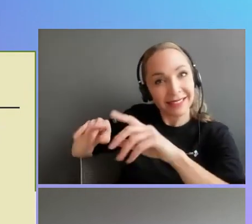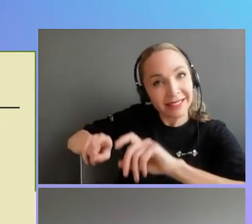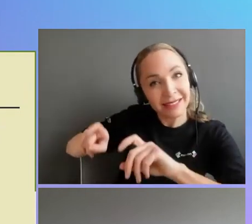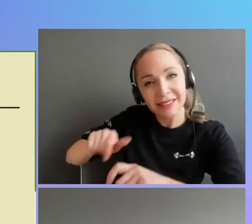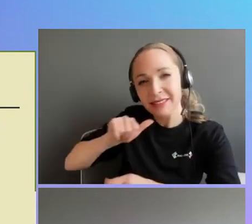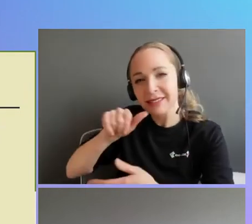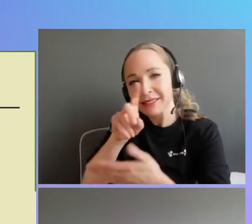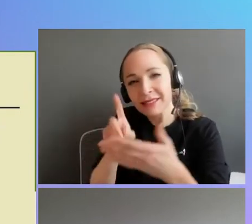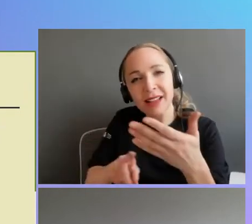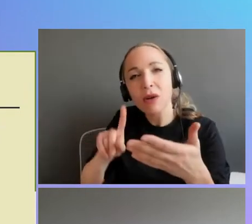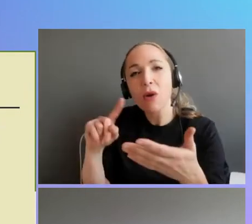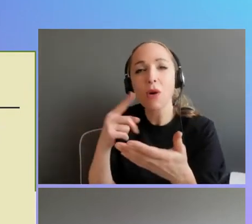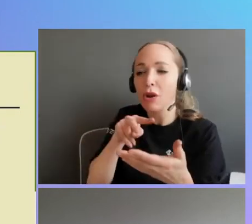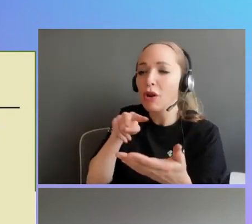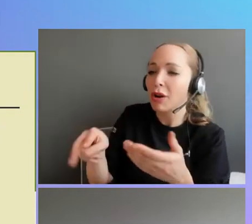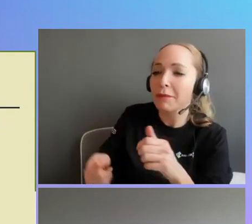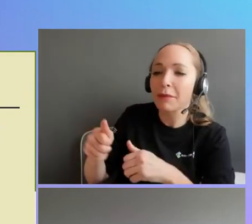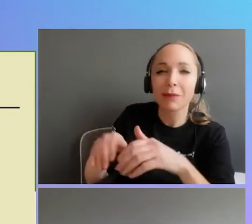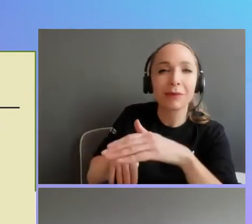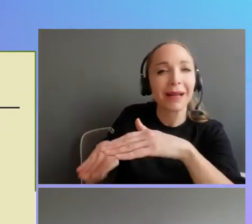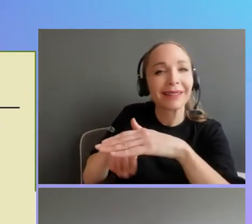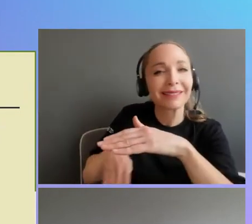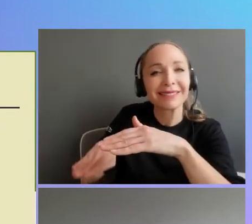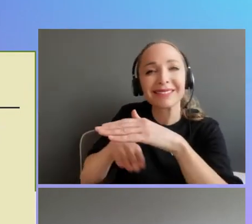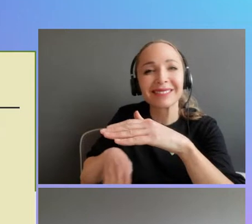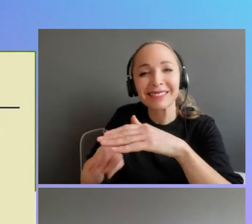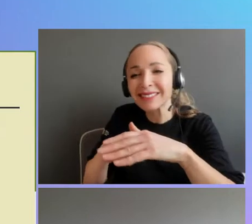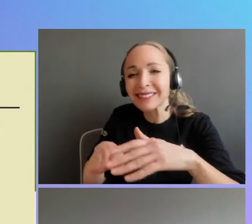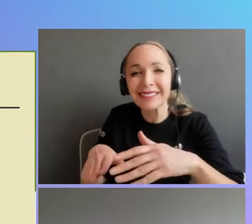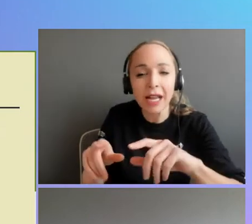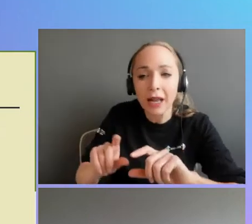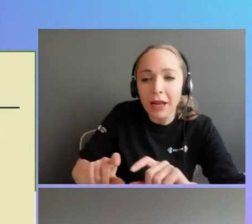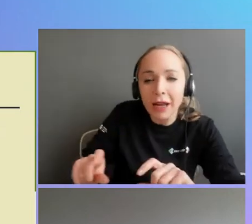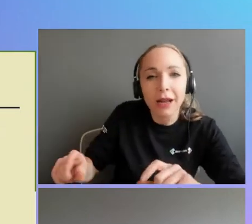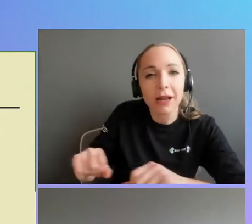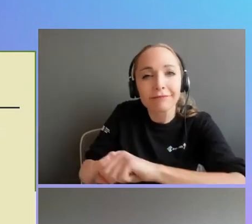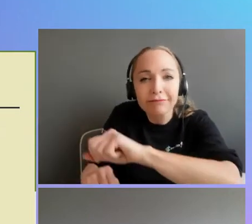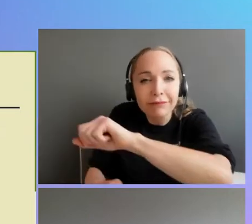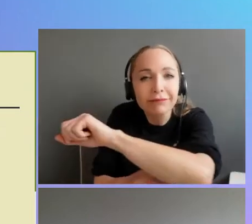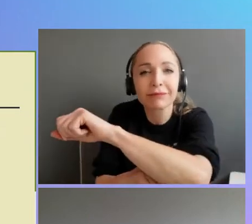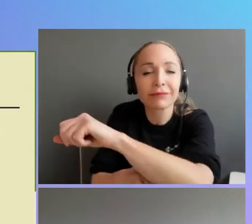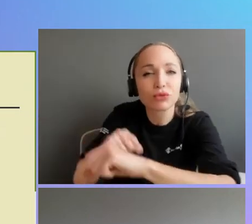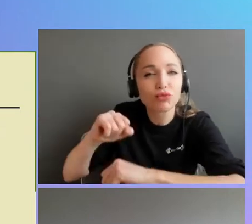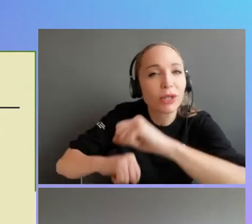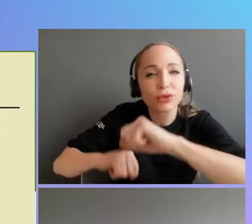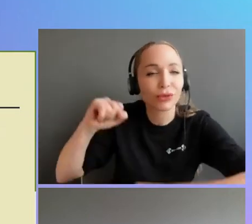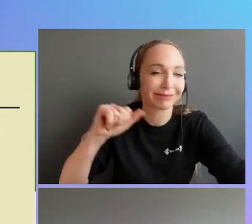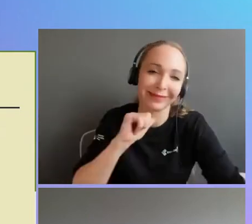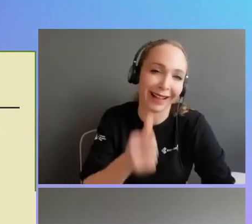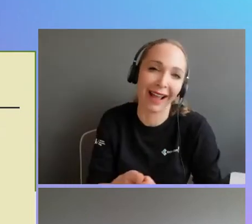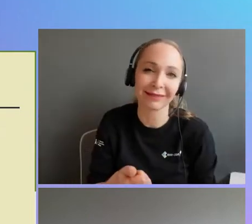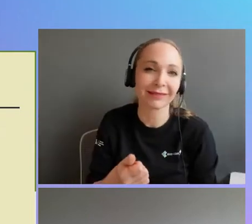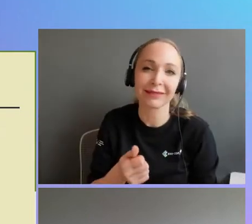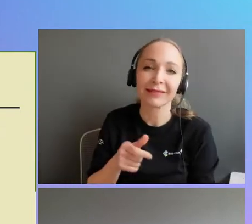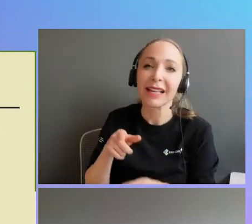look at the most basic building blocks. This isn't something to render only buttons and